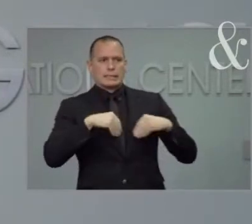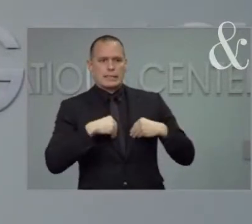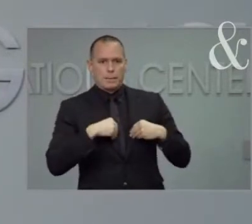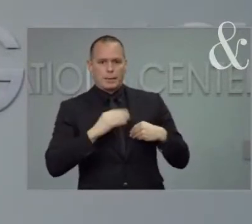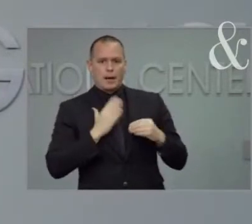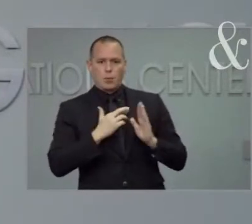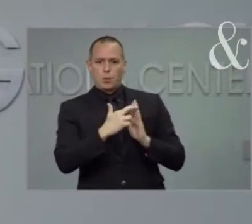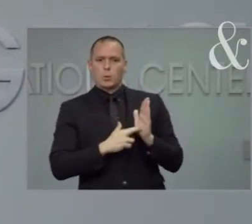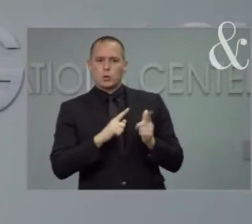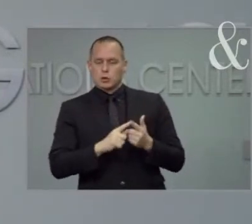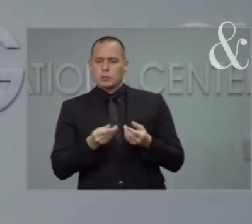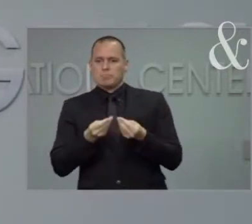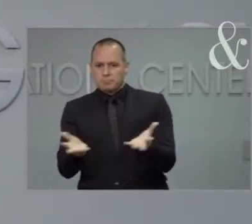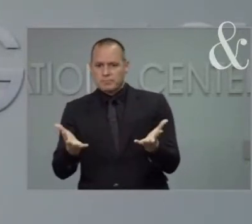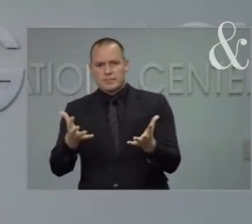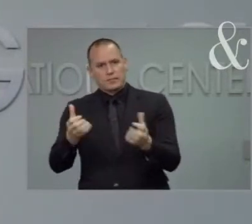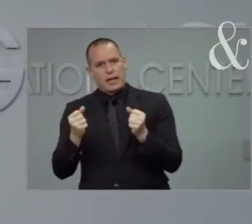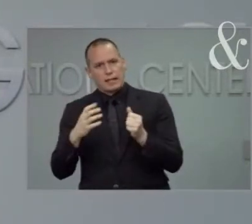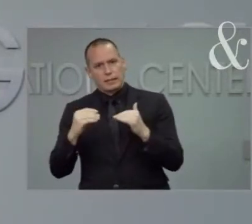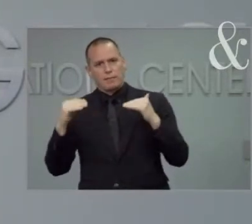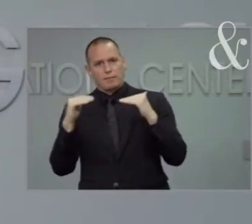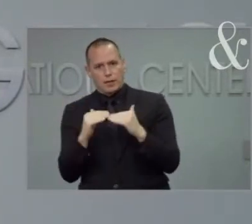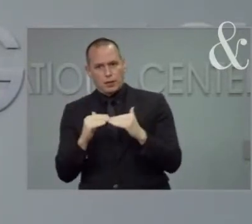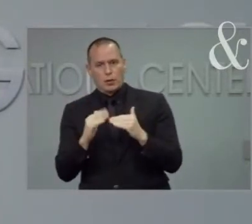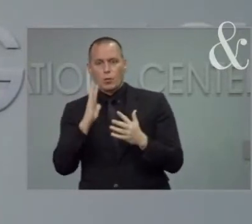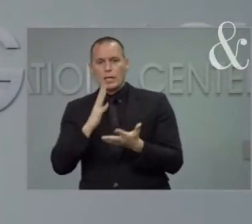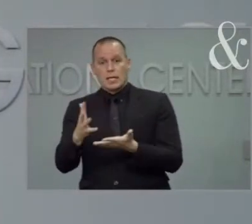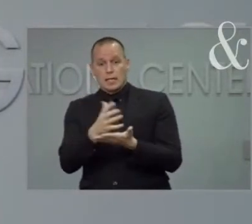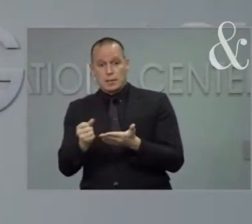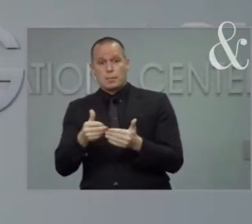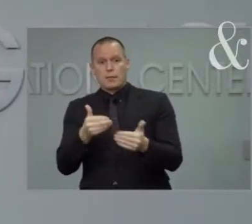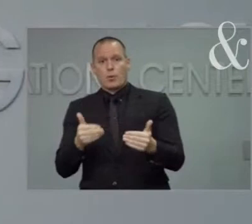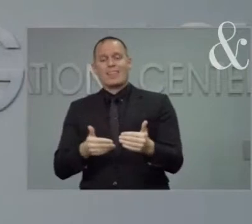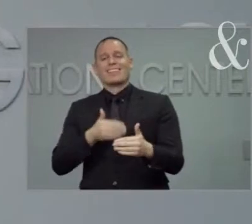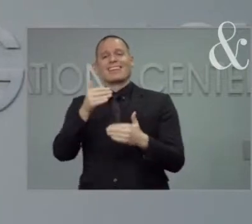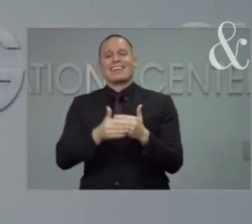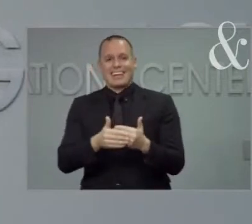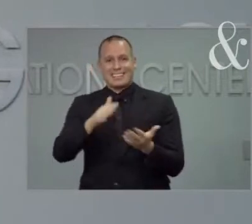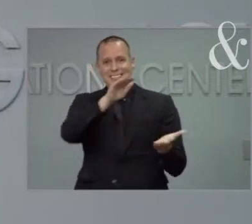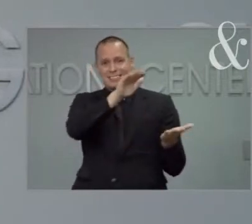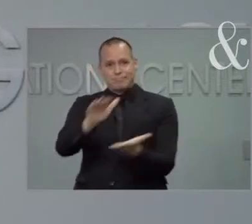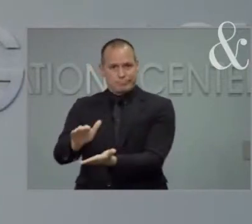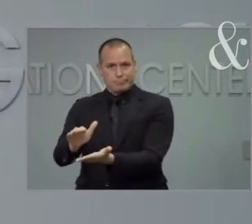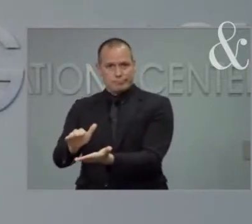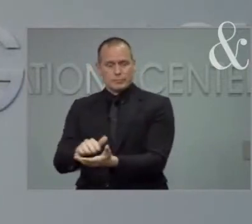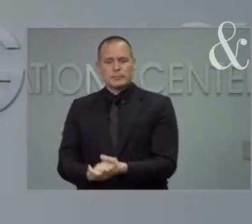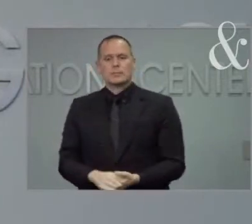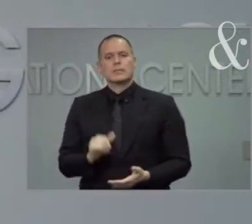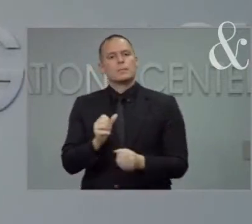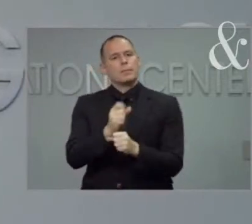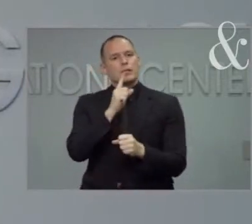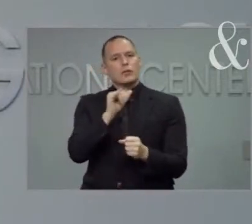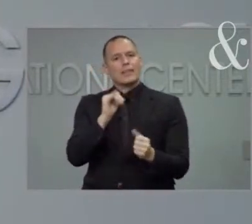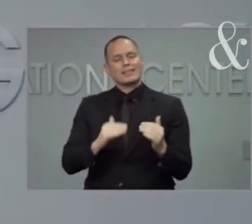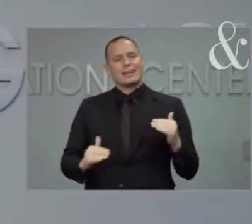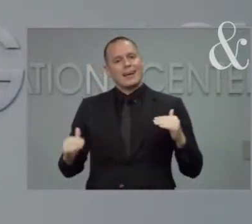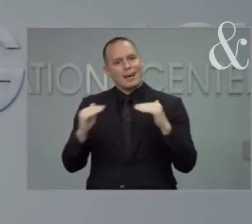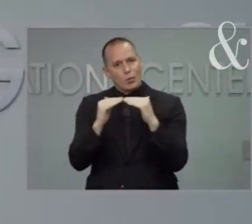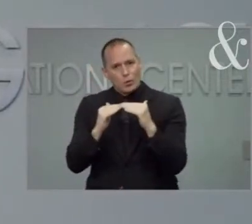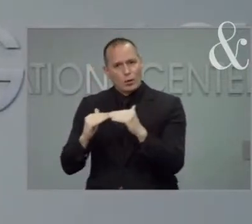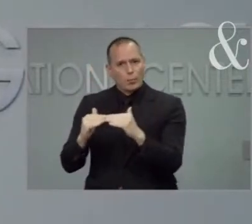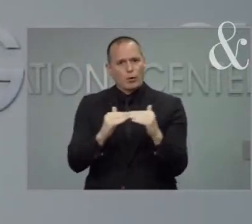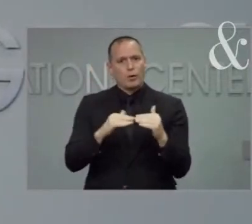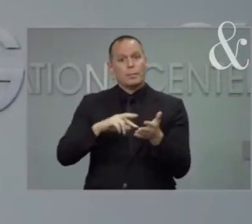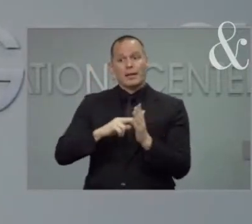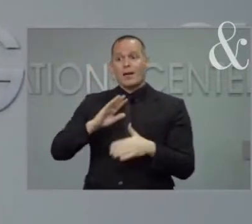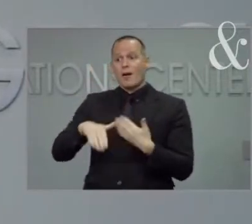to get it out before the next shipment comes. And they are agreeing to do that in an equitable way that reflects the community that they